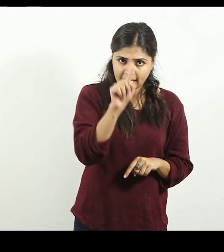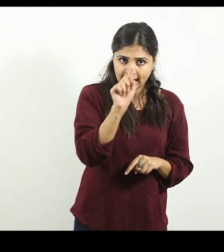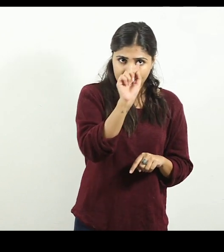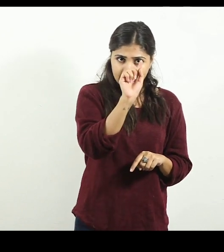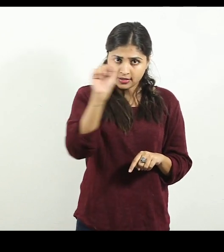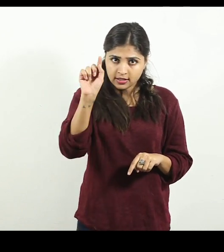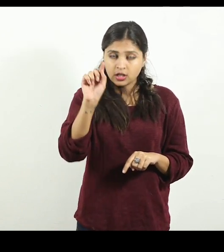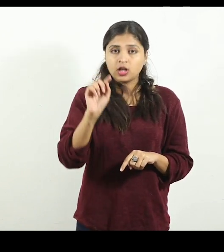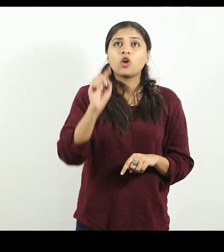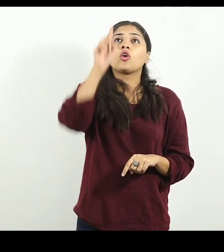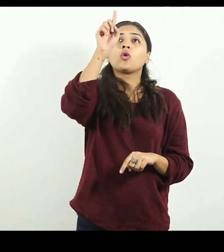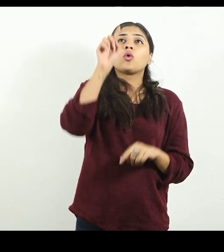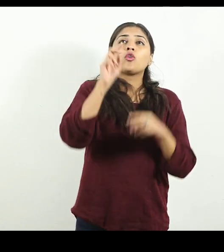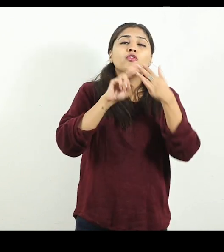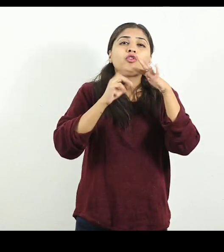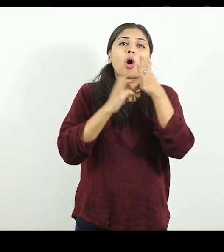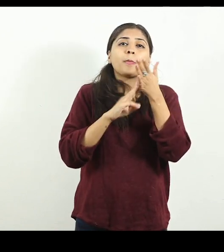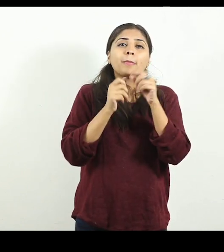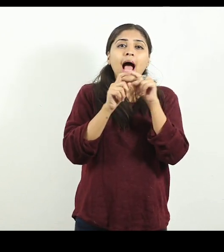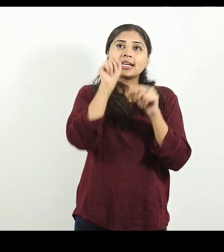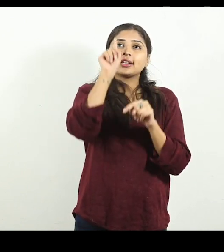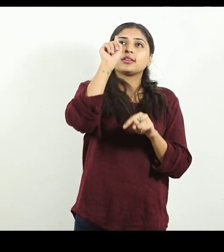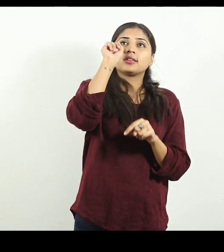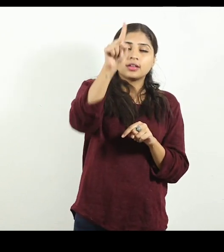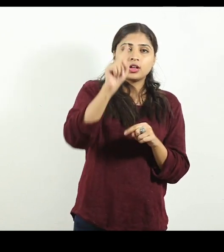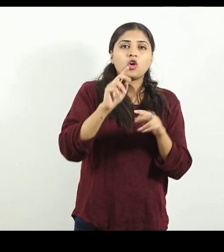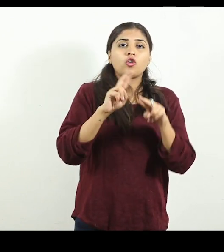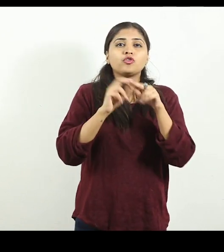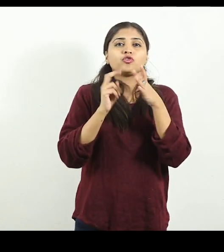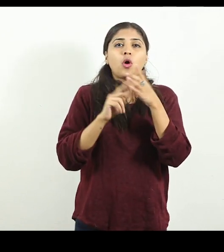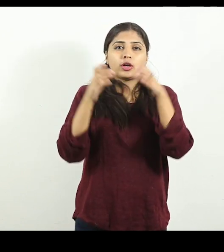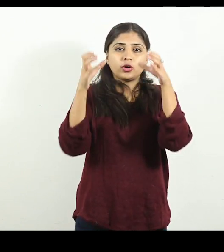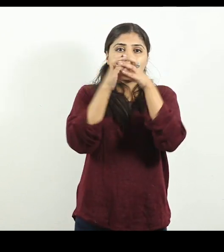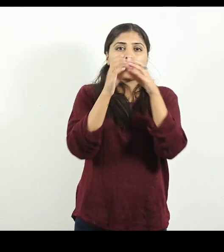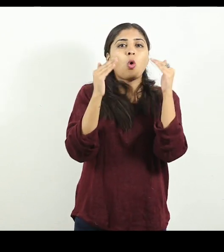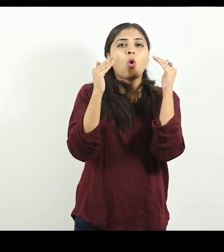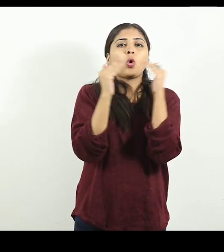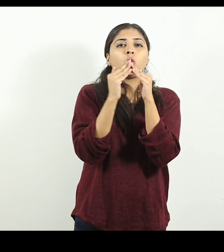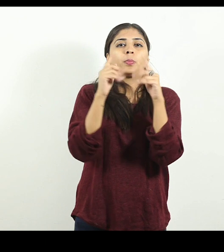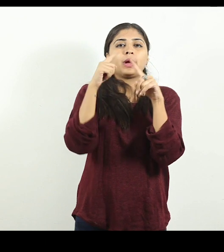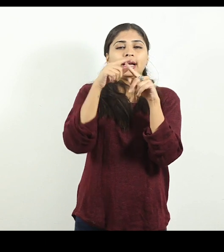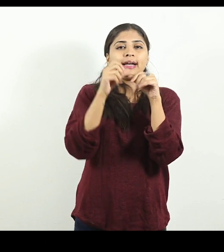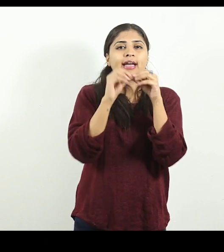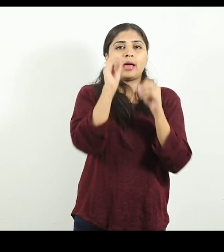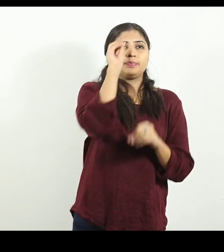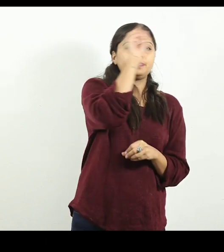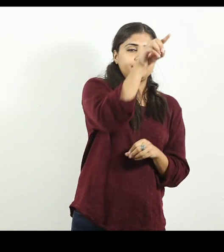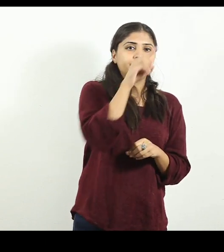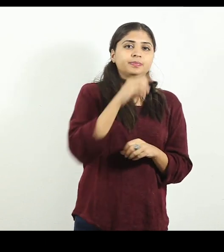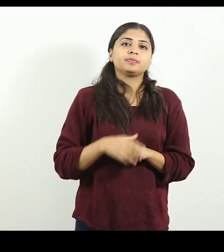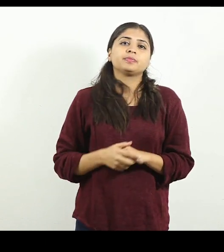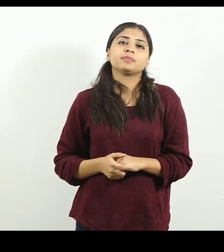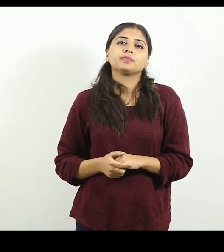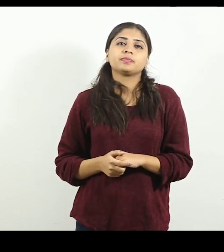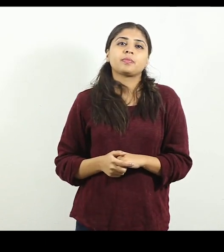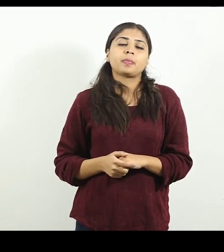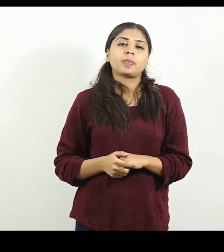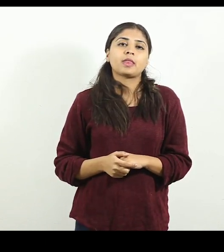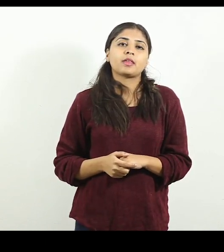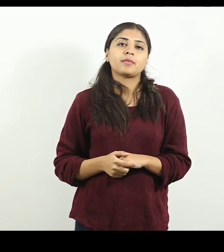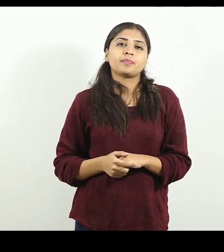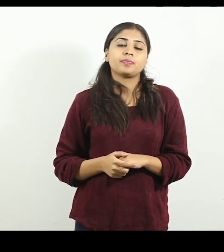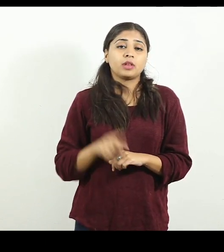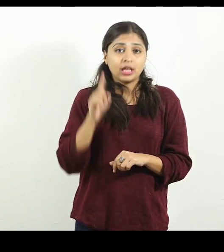the Font group on the Home tab. To position the text box, click it and then when the pointer becomes